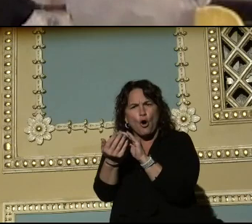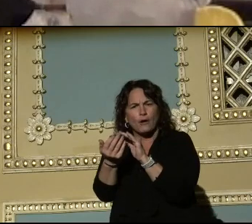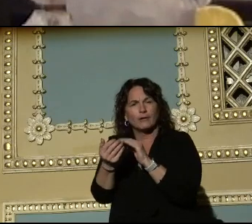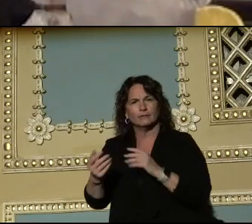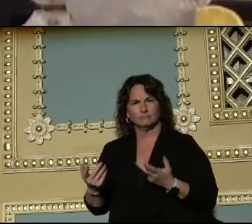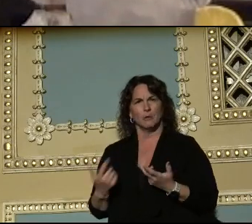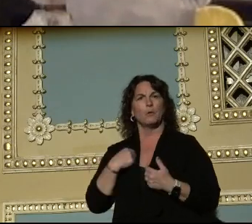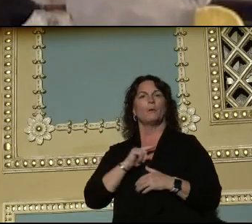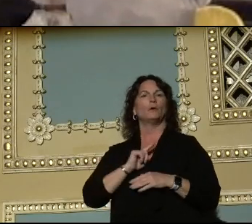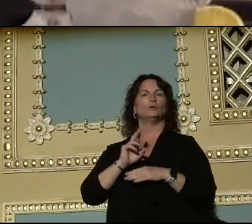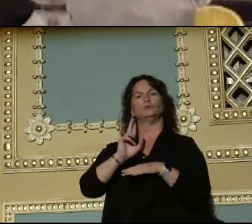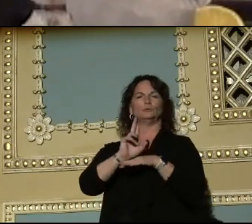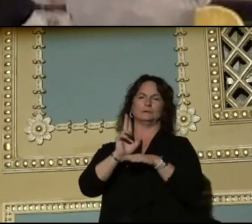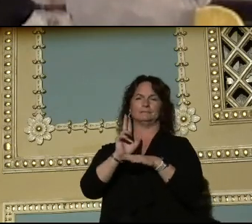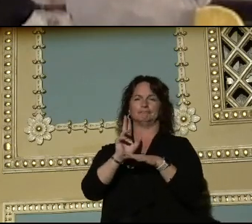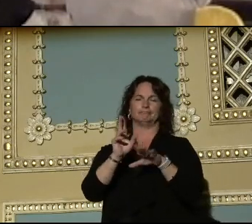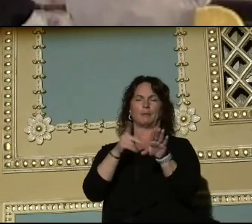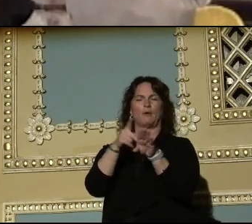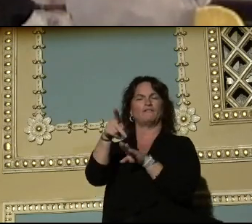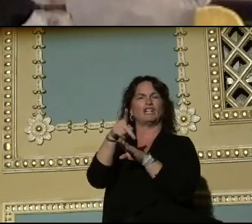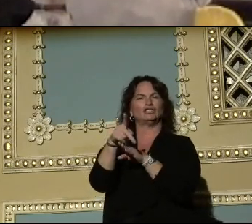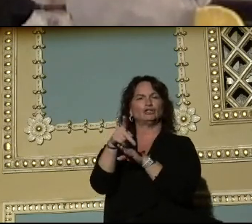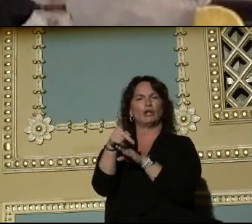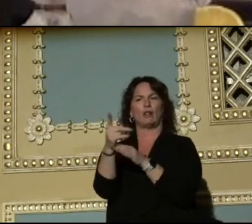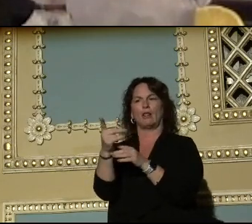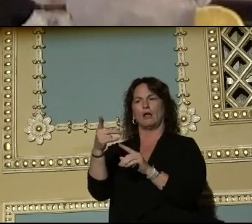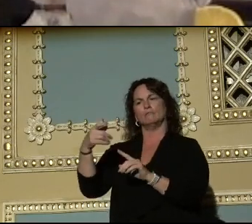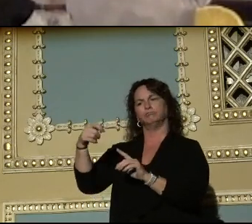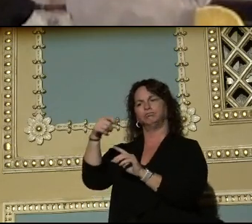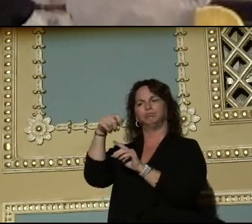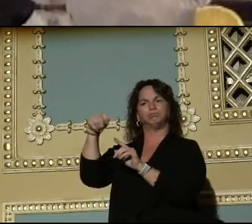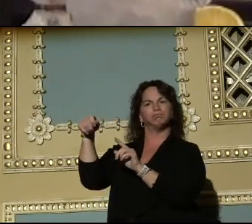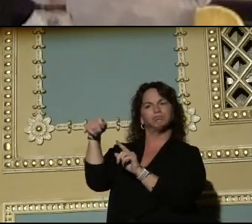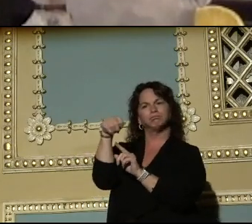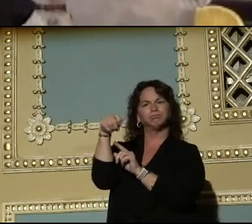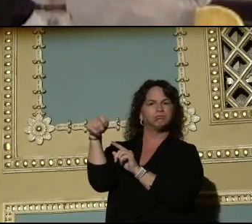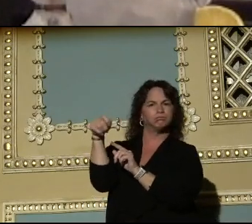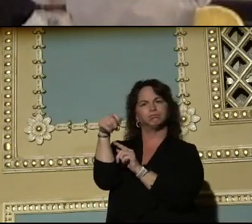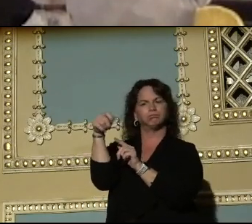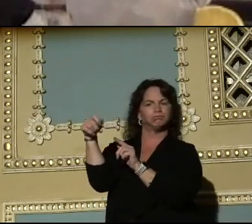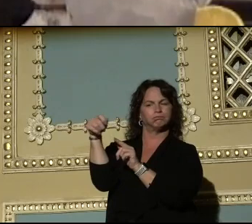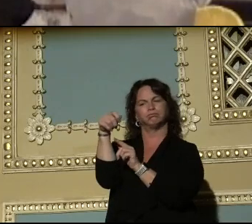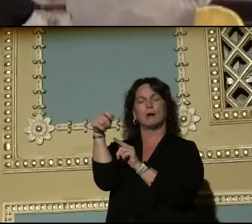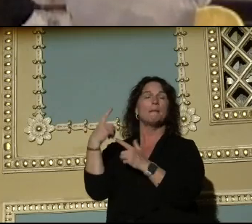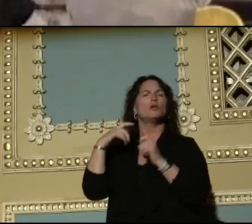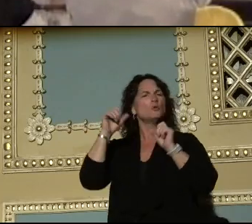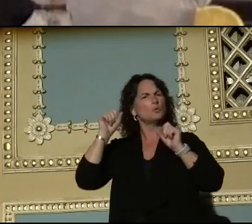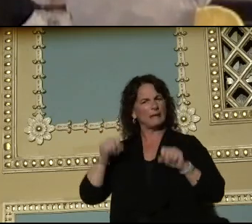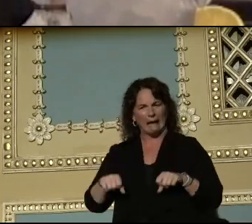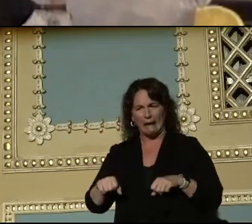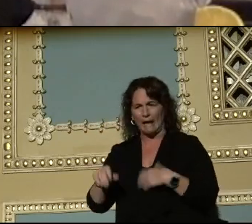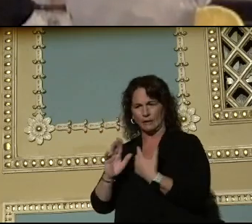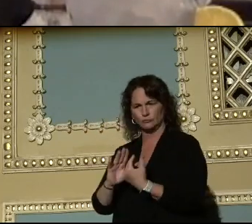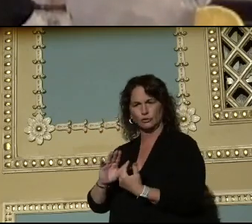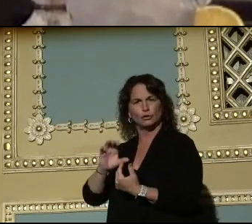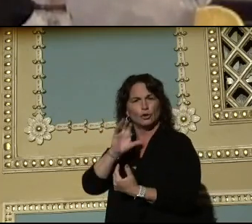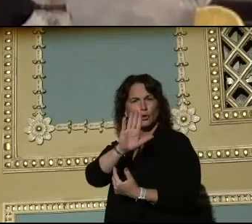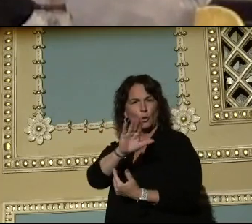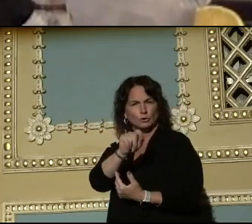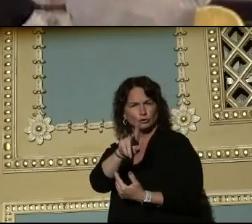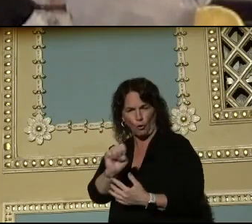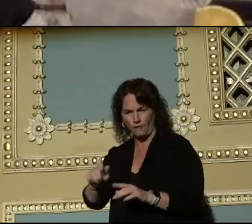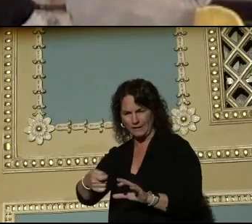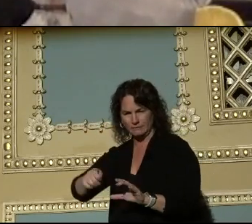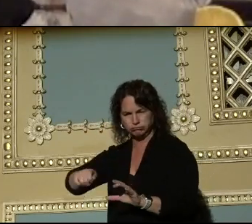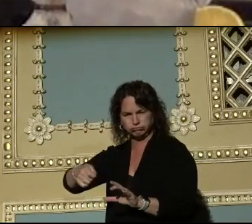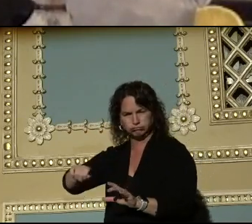smoker, but you could actually just singe the rosemary. and put that in your drink. Or